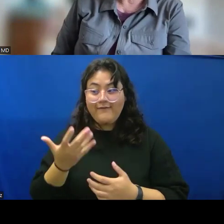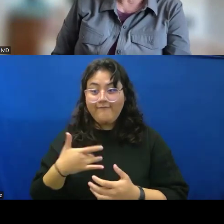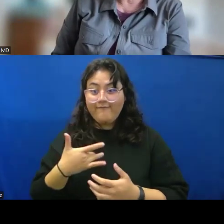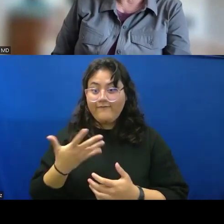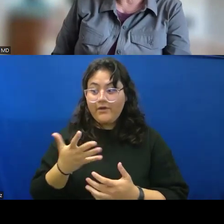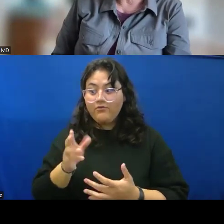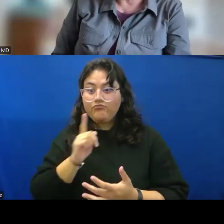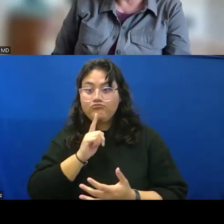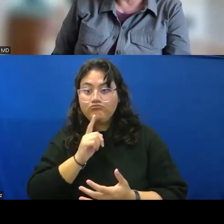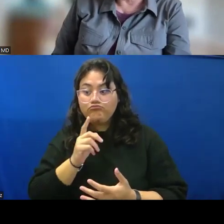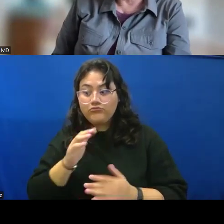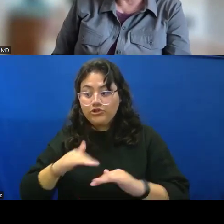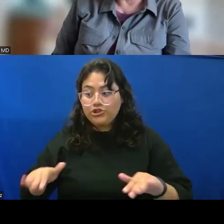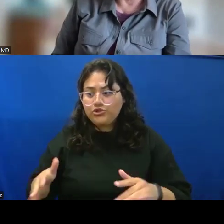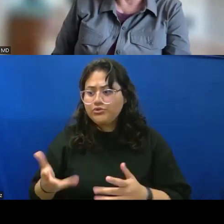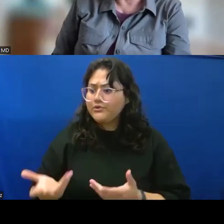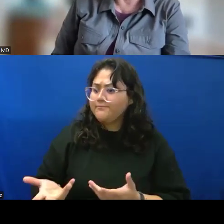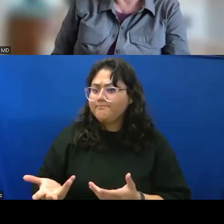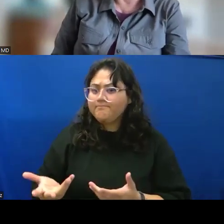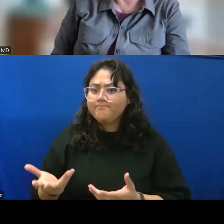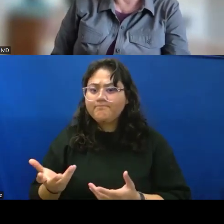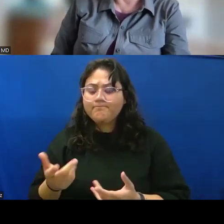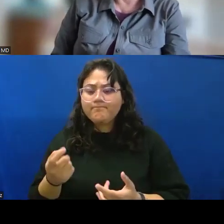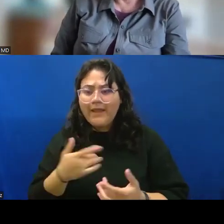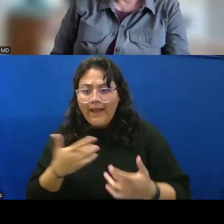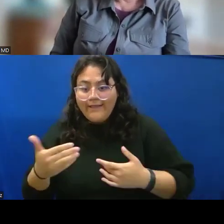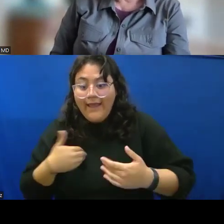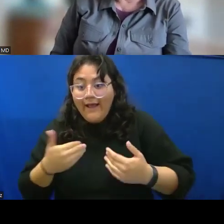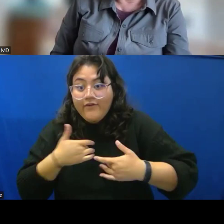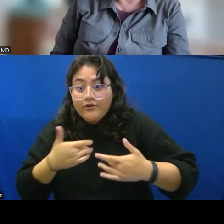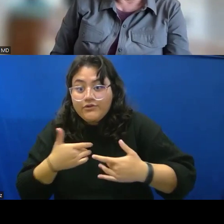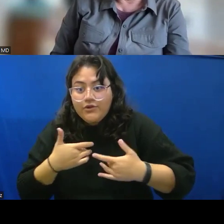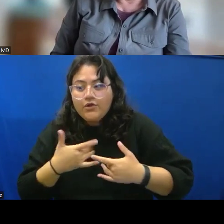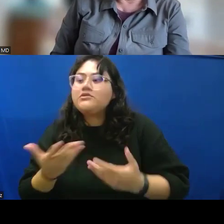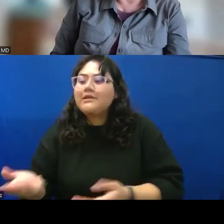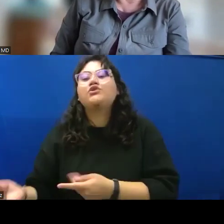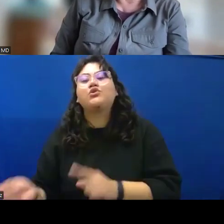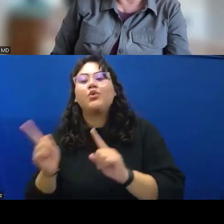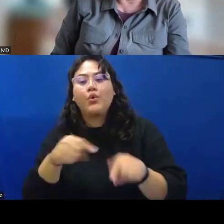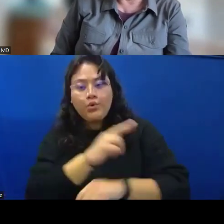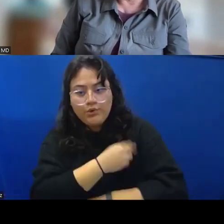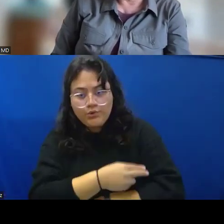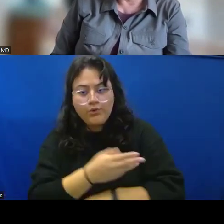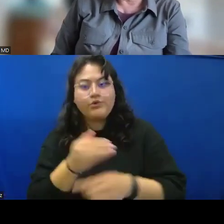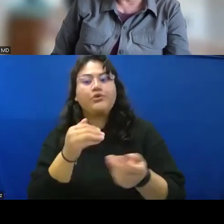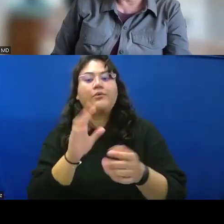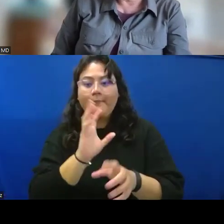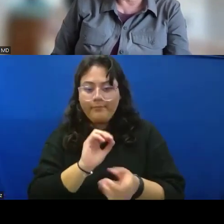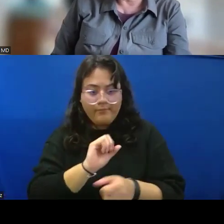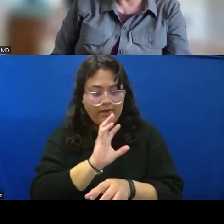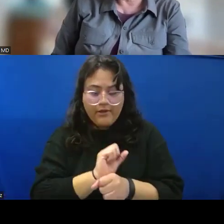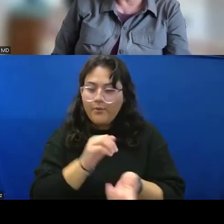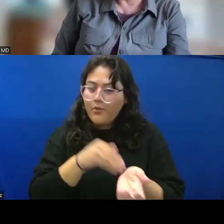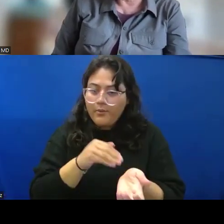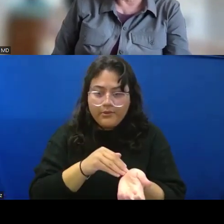Many parents have experienced being told not to worry by a physician, only to have a hearing change identified months later.